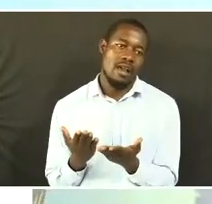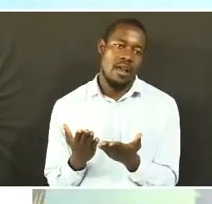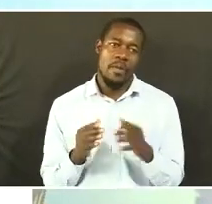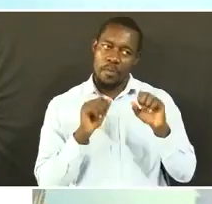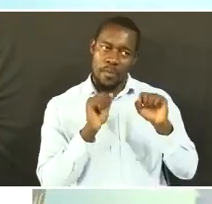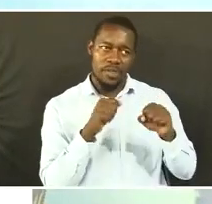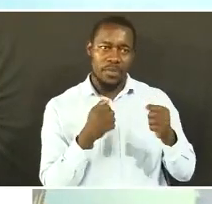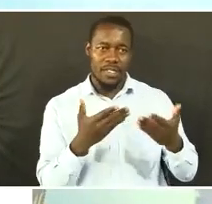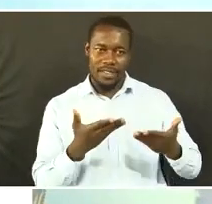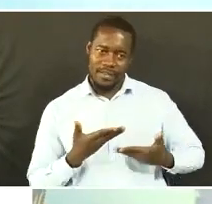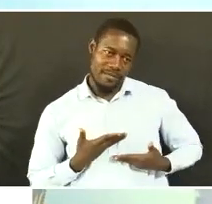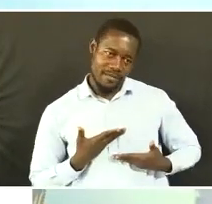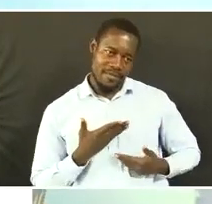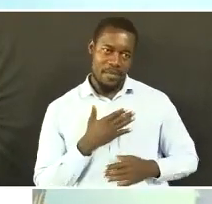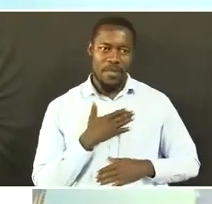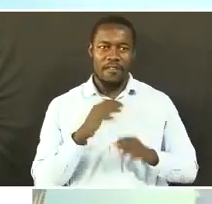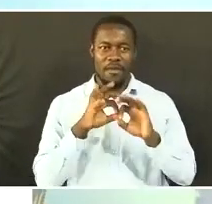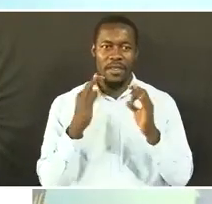consideration.